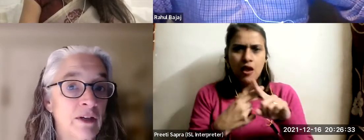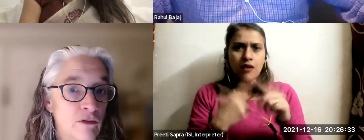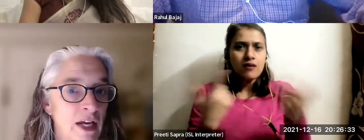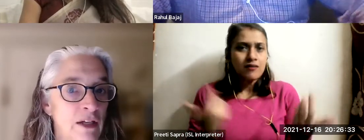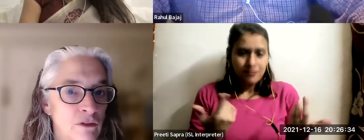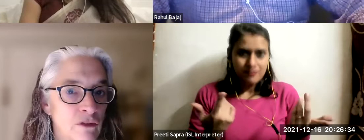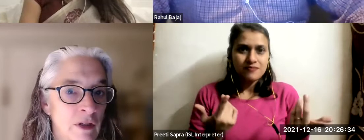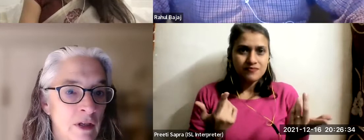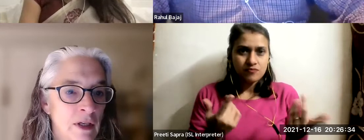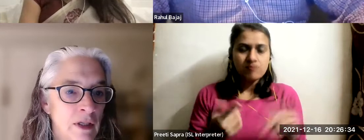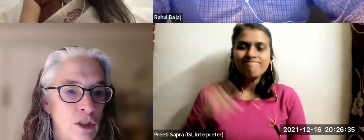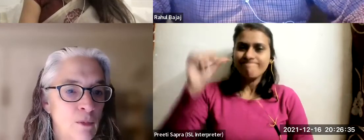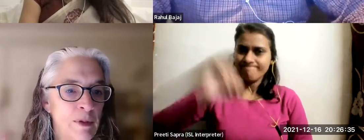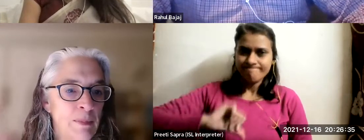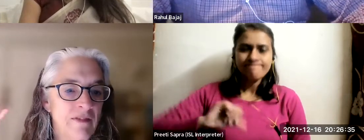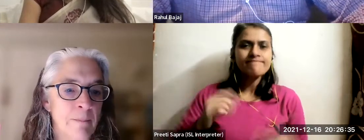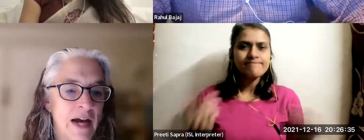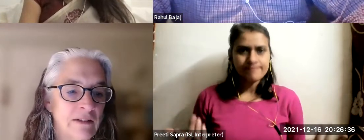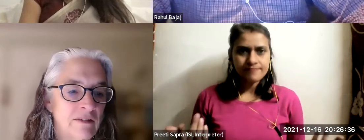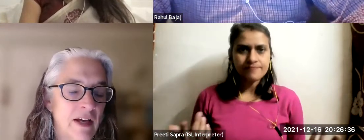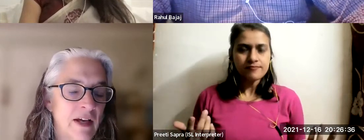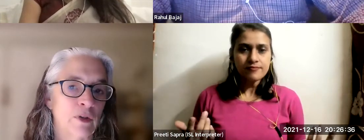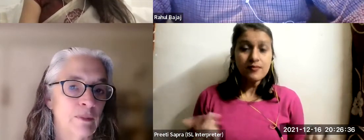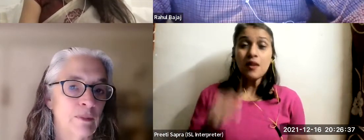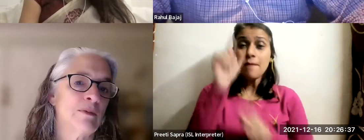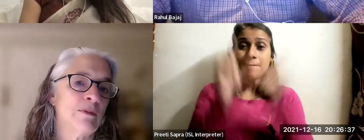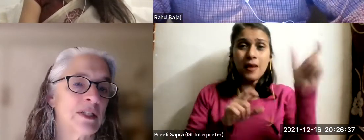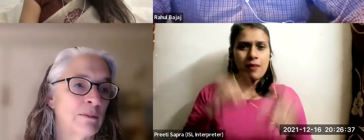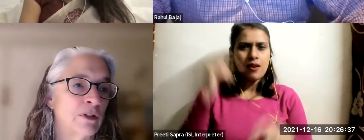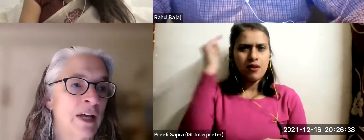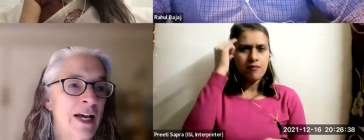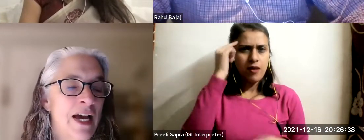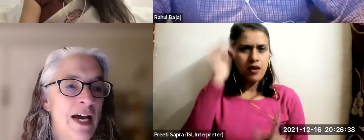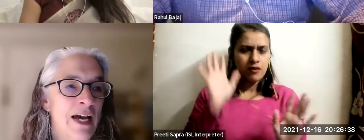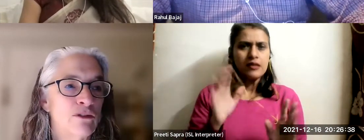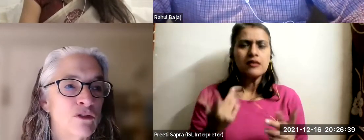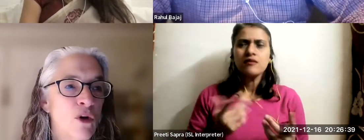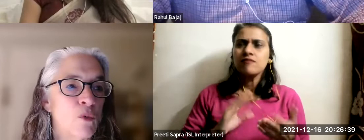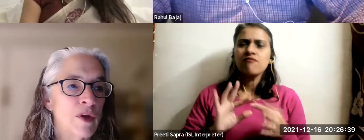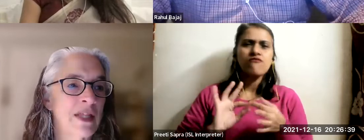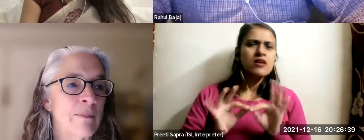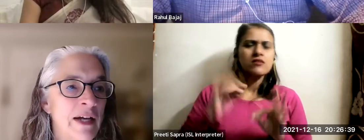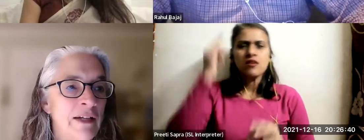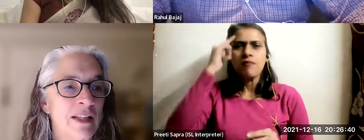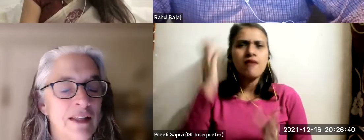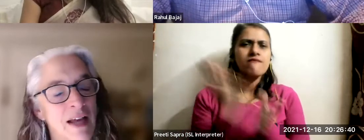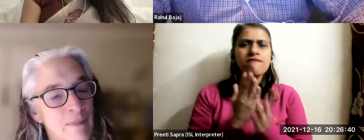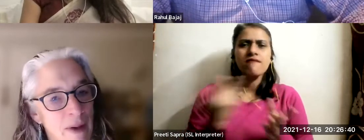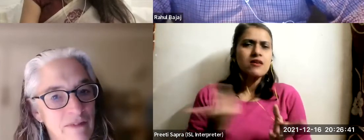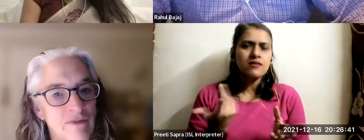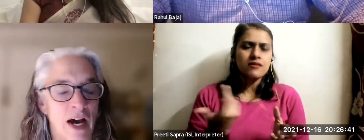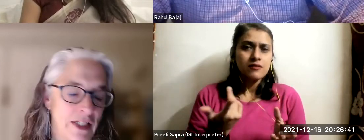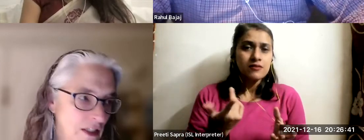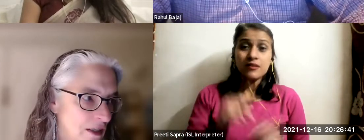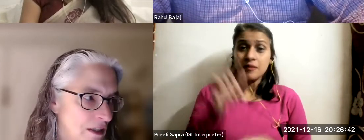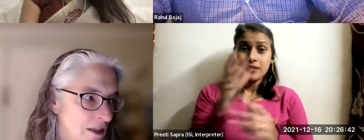consumers, but as creators. People have a mindset of what it means to be disabled. And so within that mindset, in